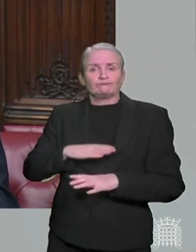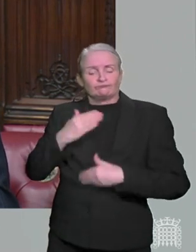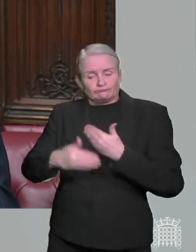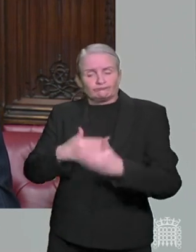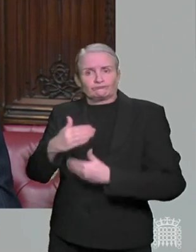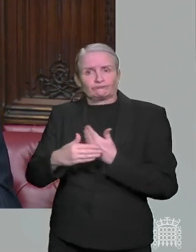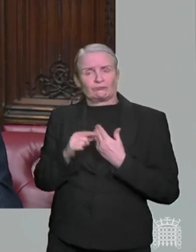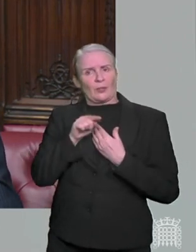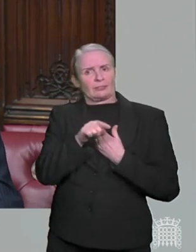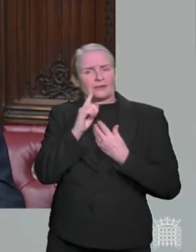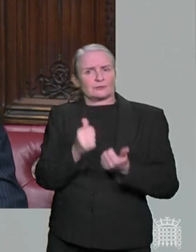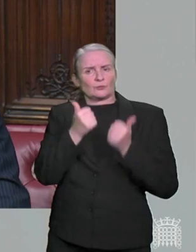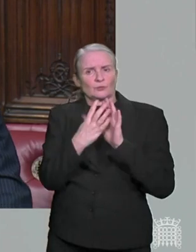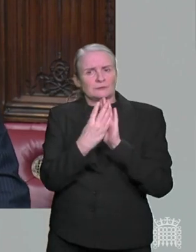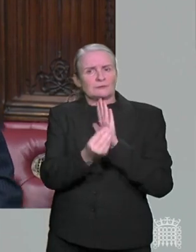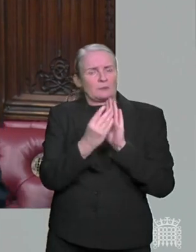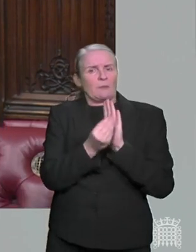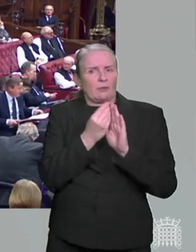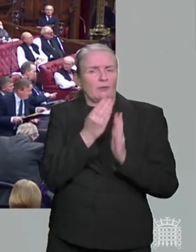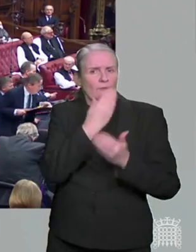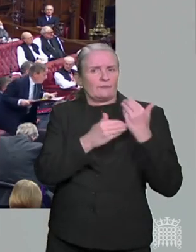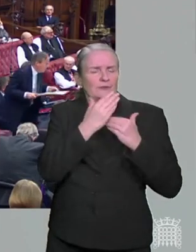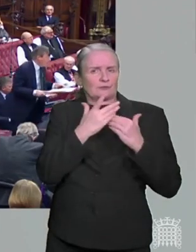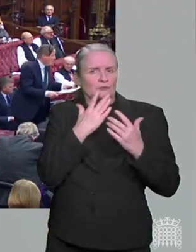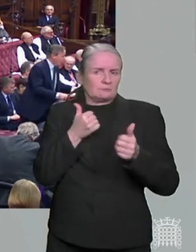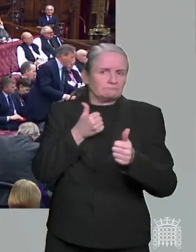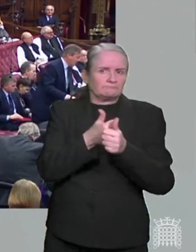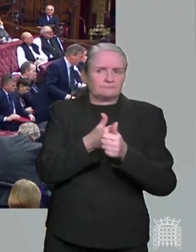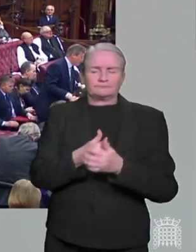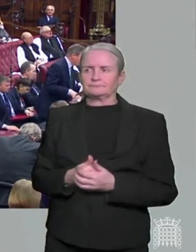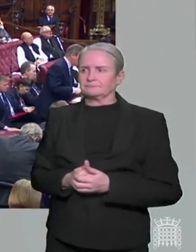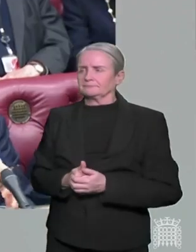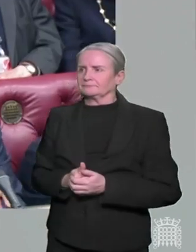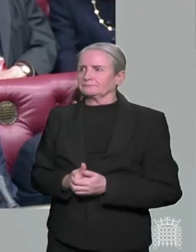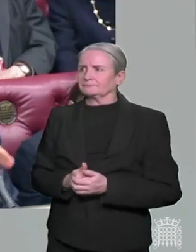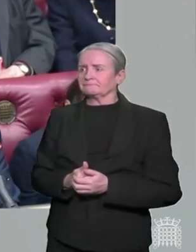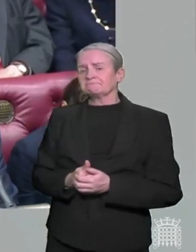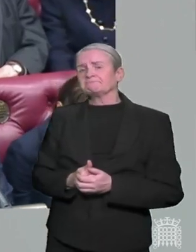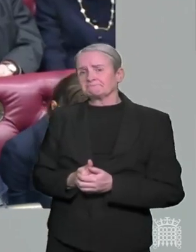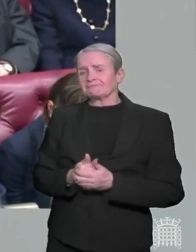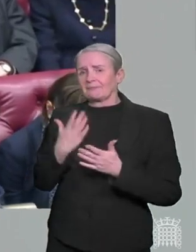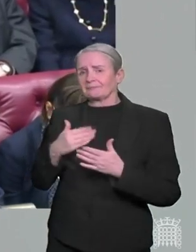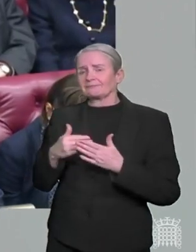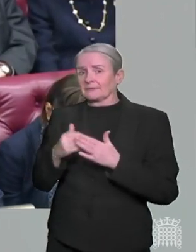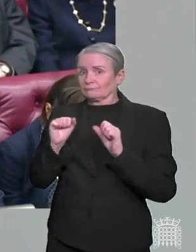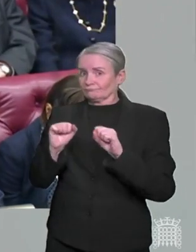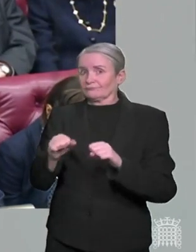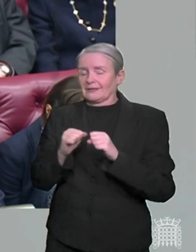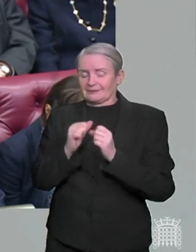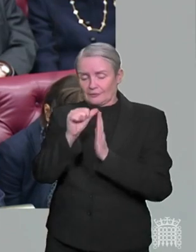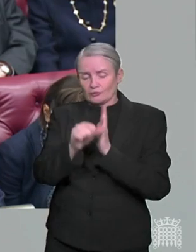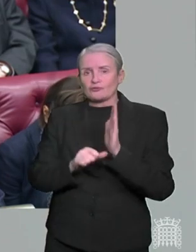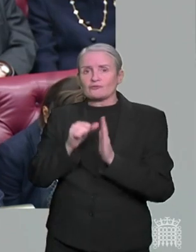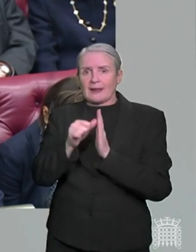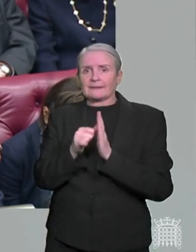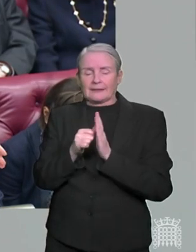good a case history as you will find in recent times. Well, but my noble friend's absolutely right that Sri Lanka is a country that is